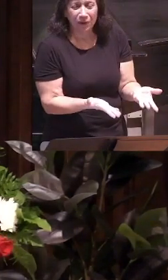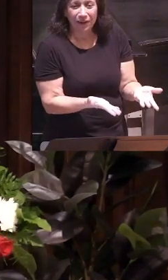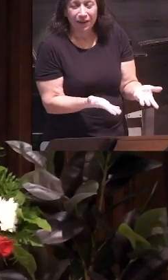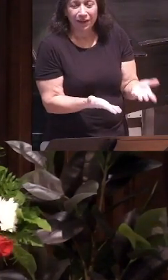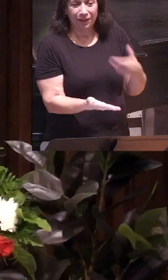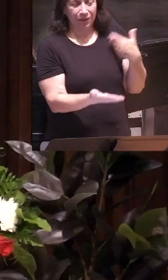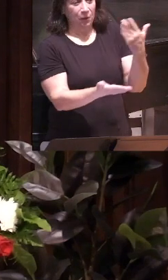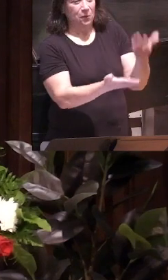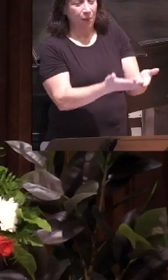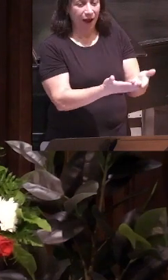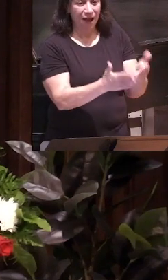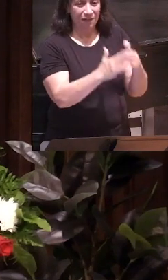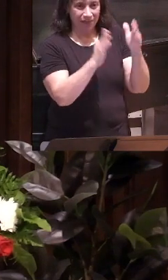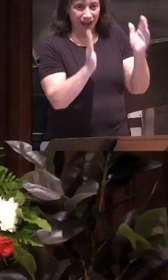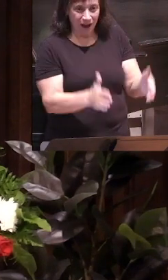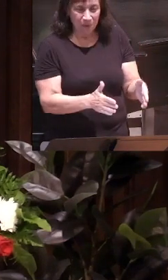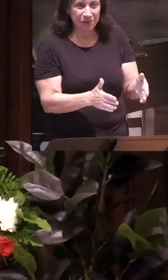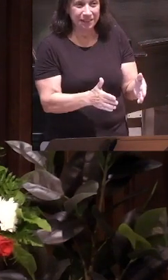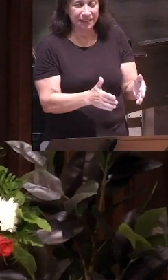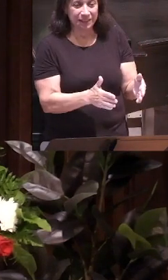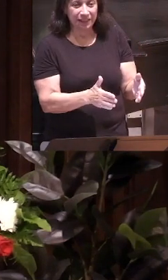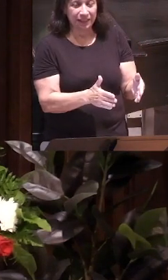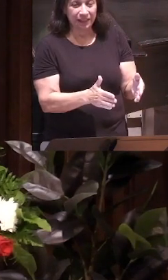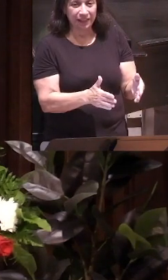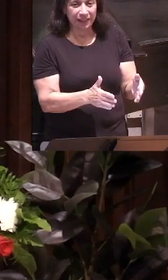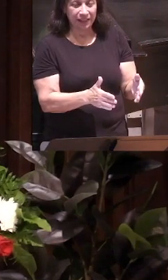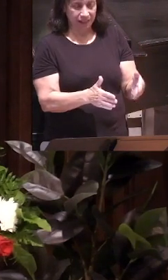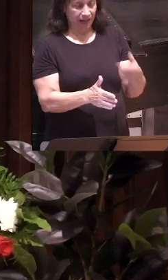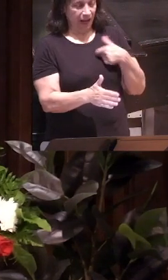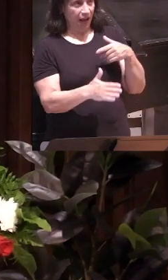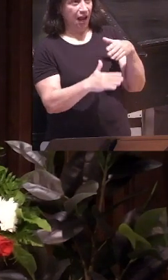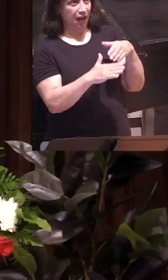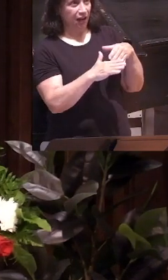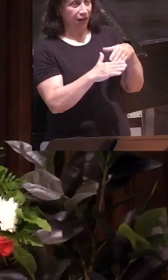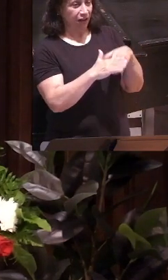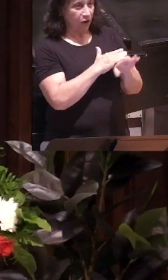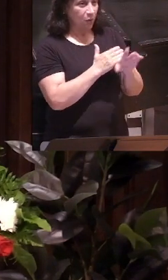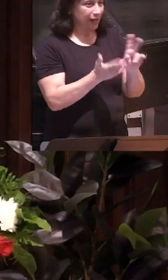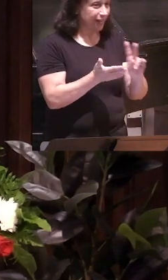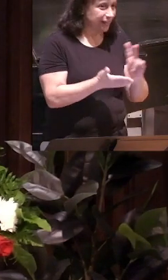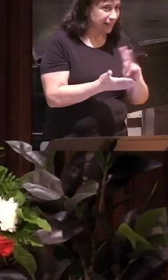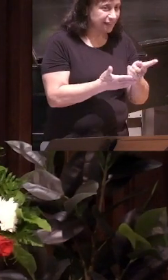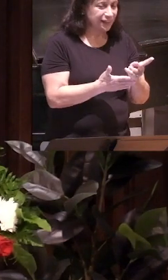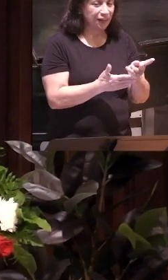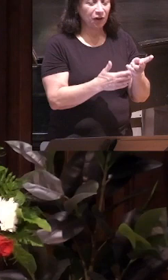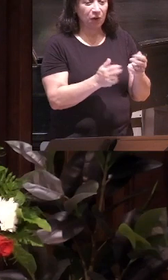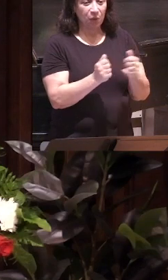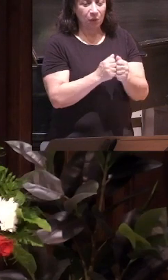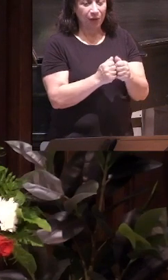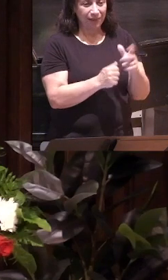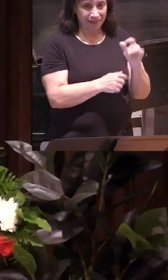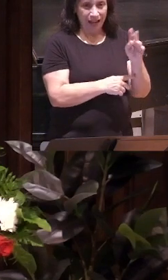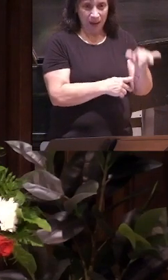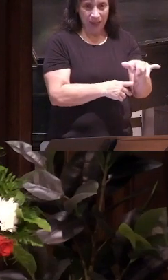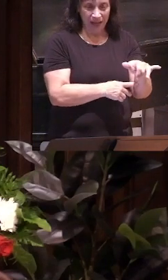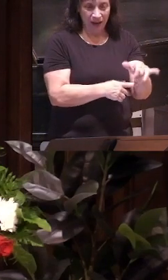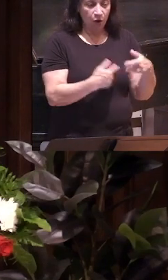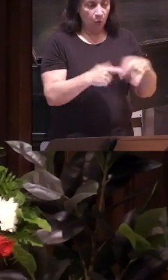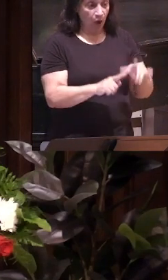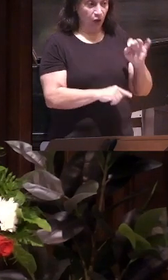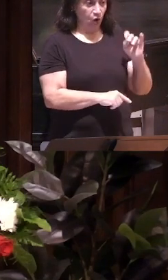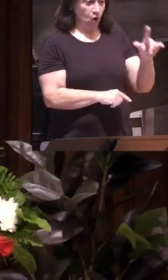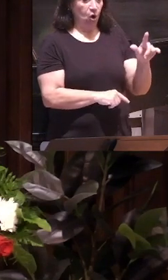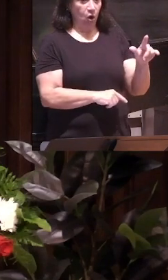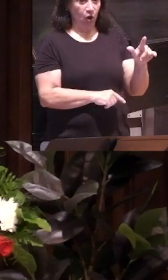We arrive at the house, and I go into the kitchen with Tammy while